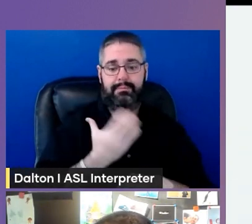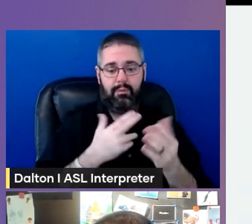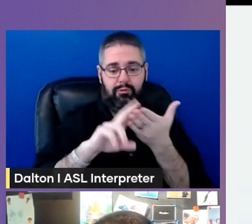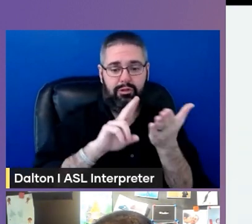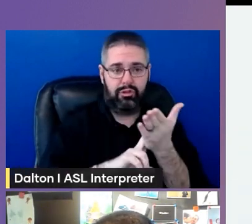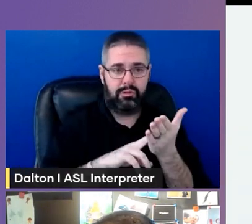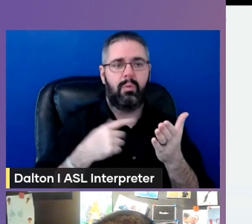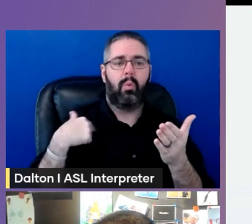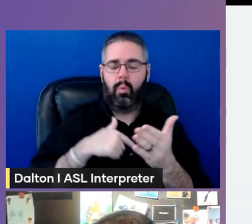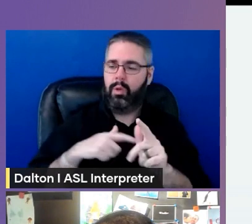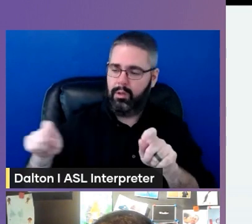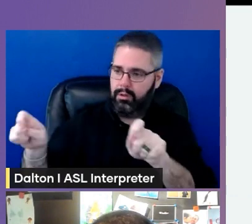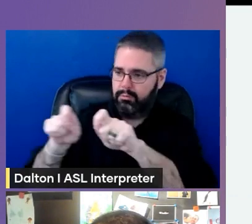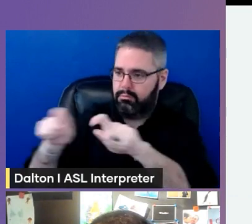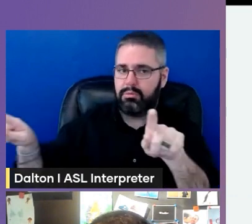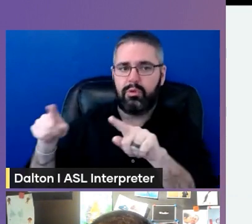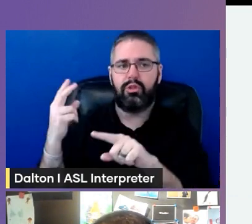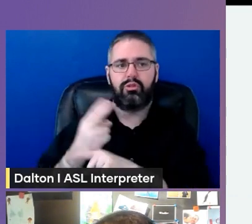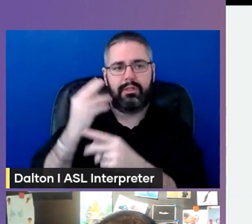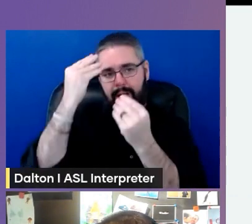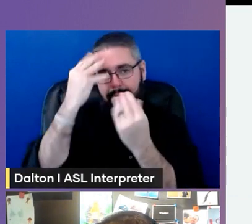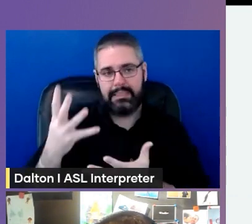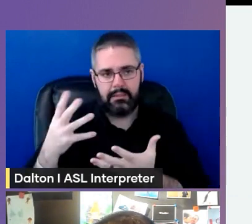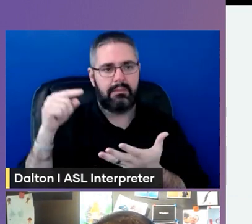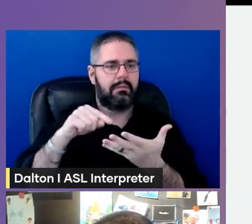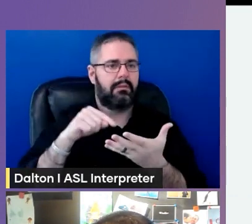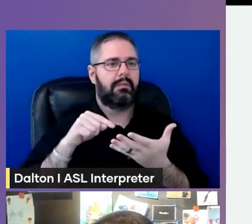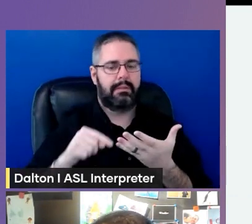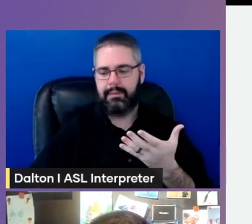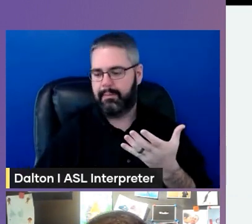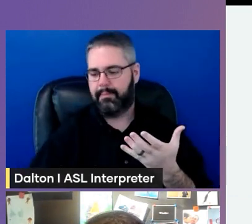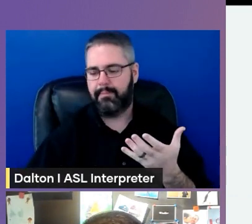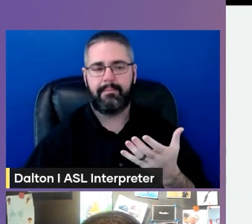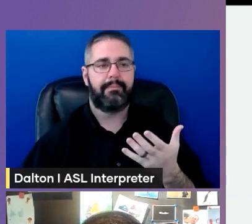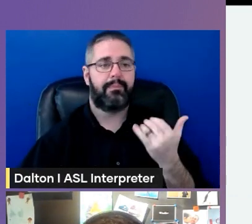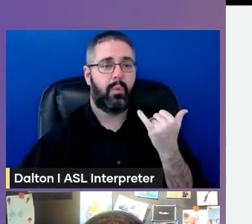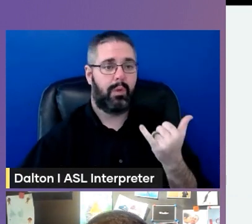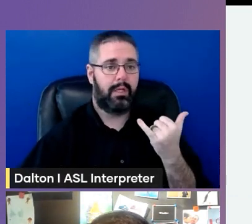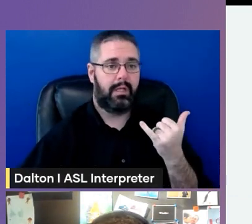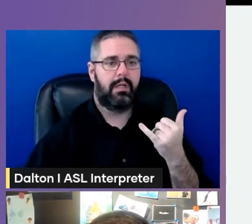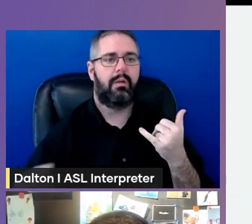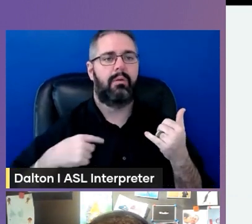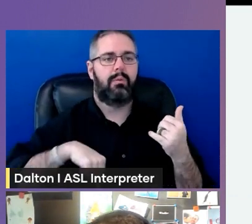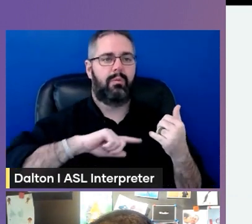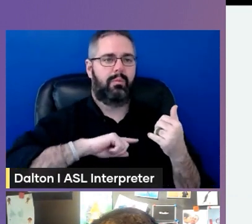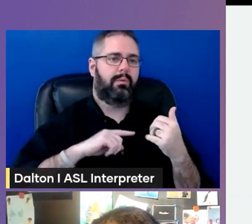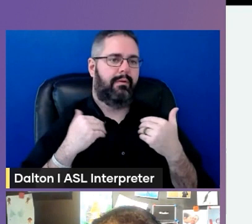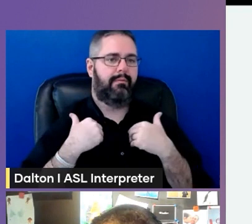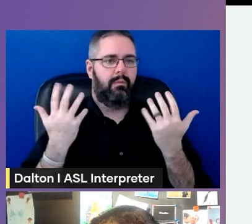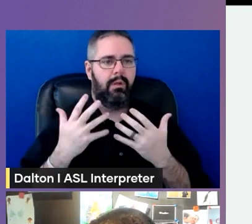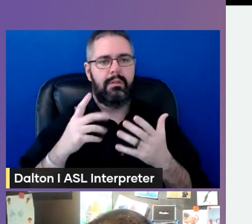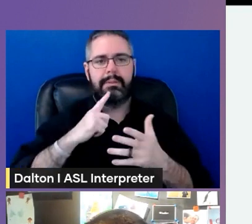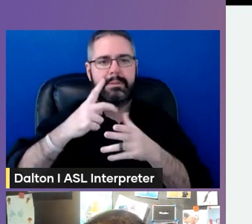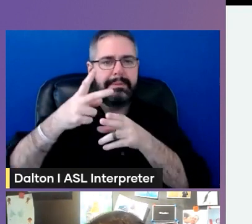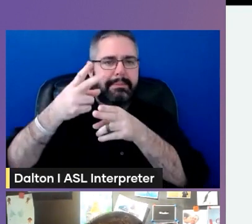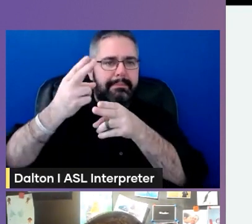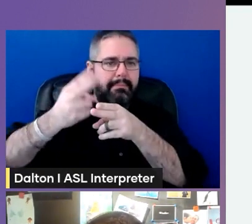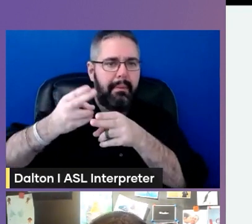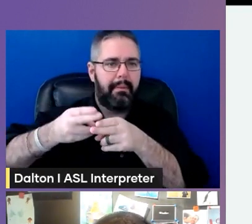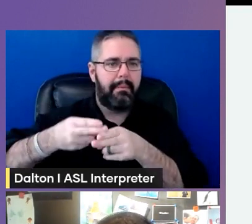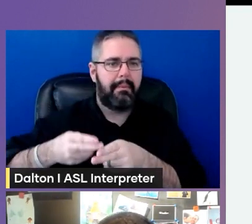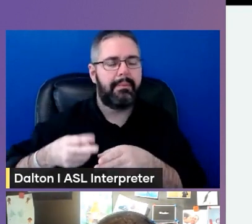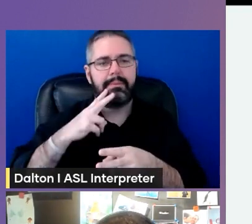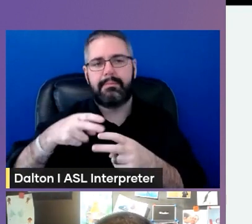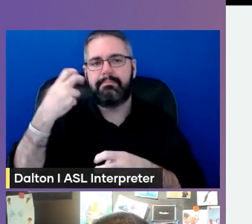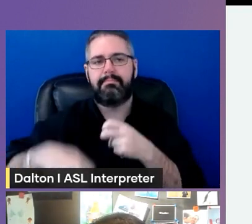it using a formation. And today, naming things is hard, so our flight is going to